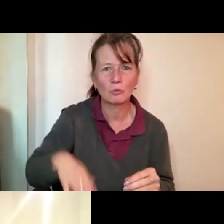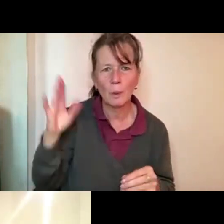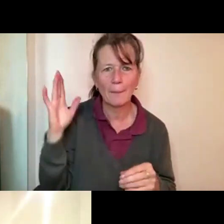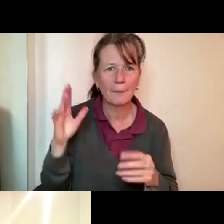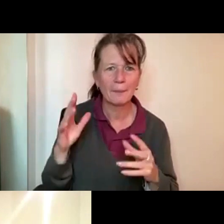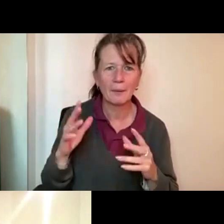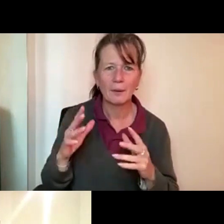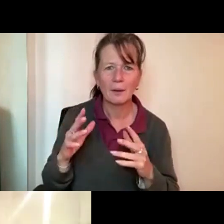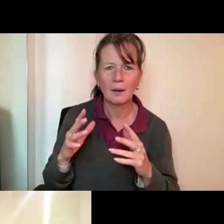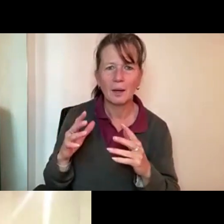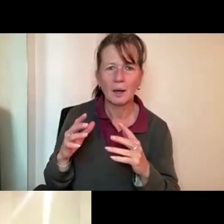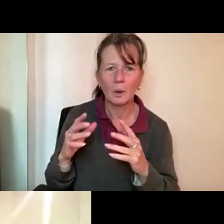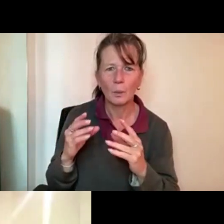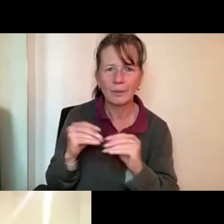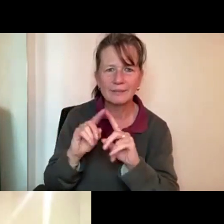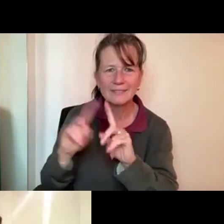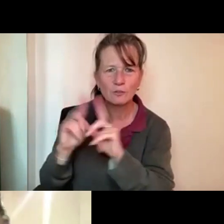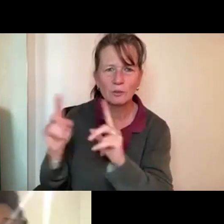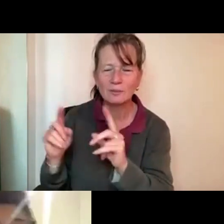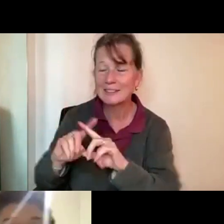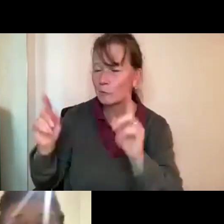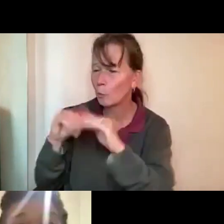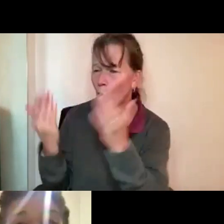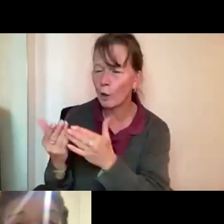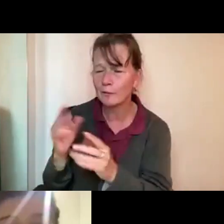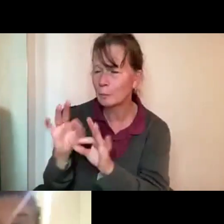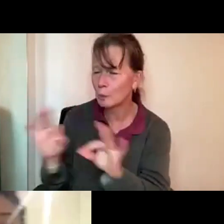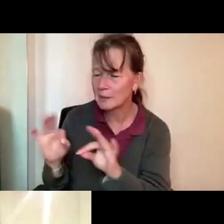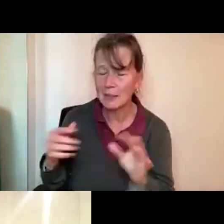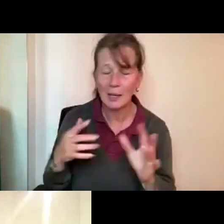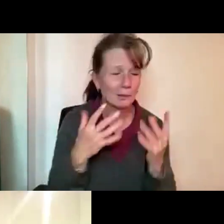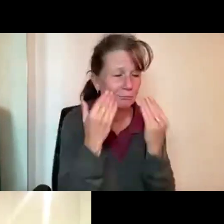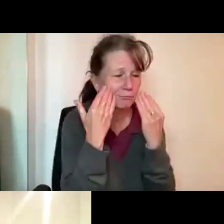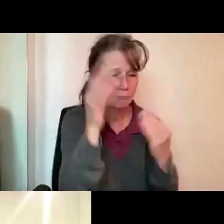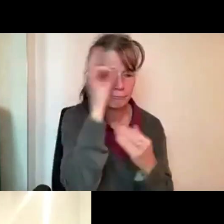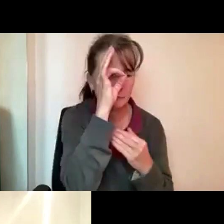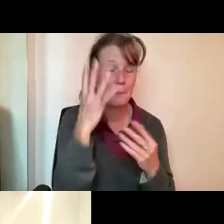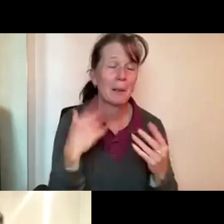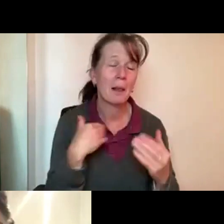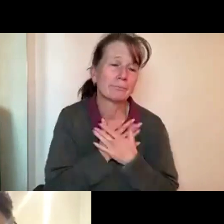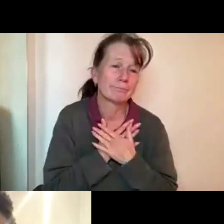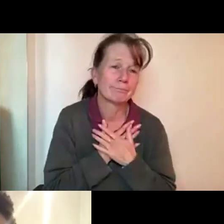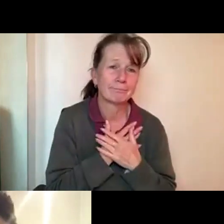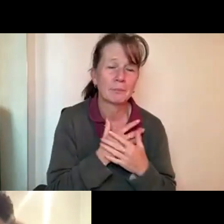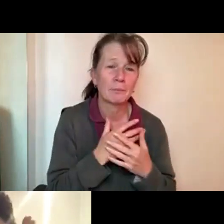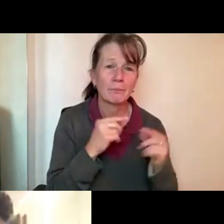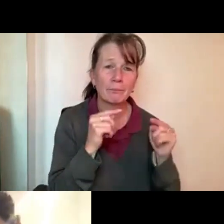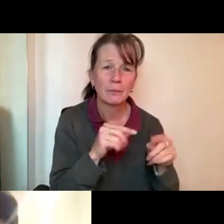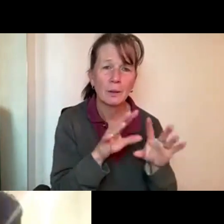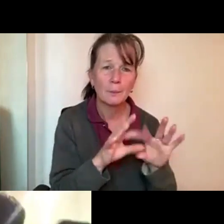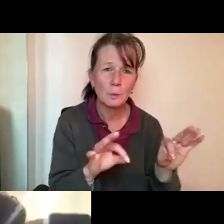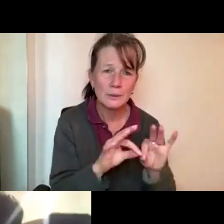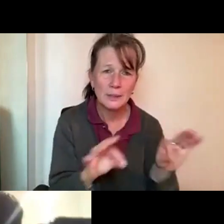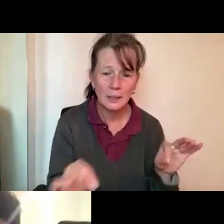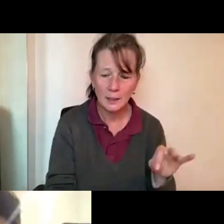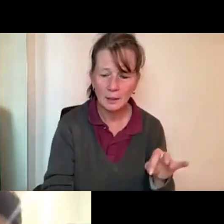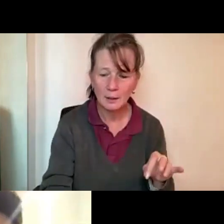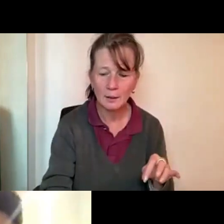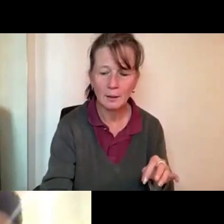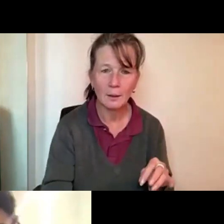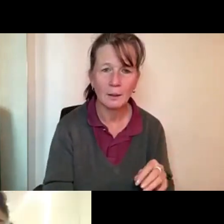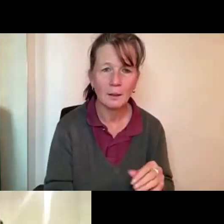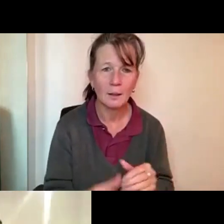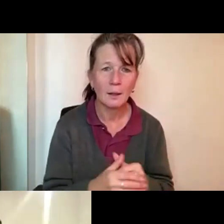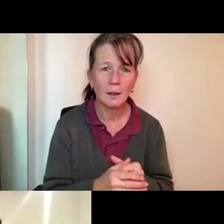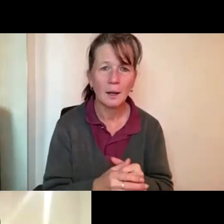and Gilberto Gil, so it's a completely other world. But I did fall in love many times of Baroque music, and